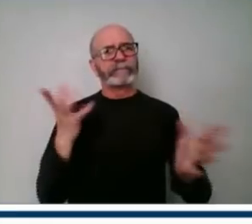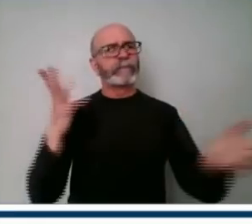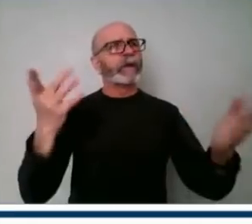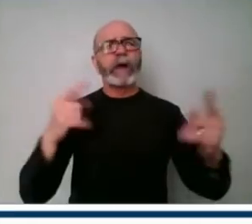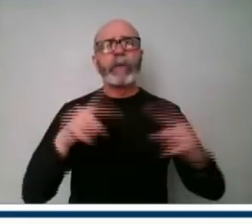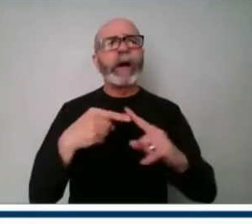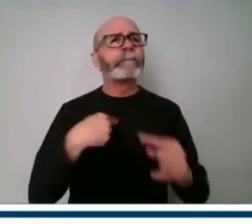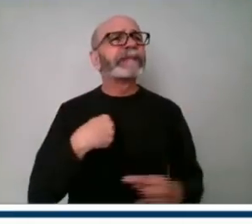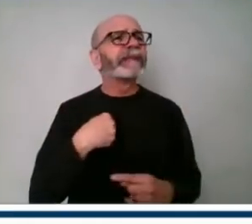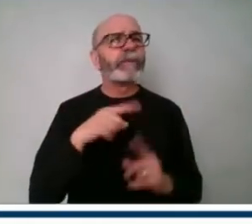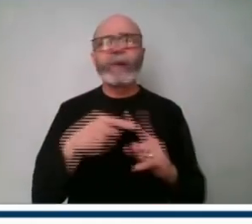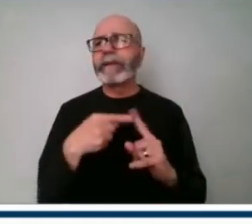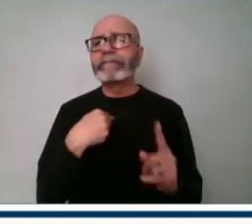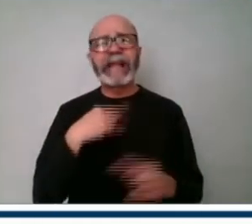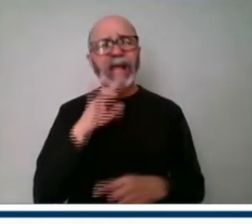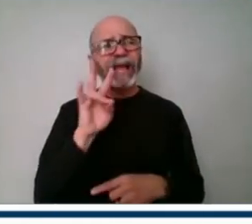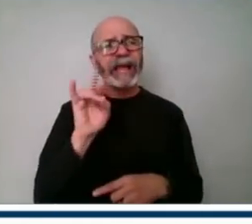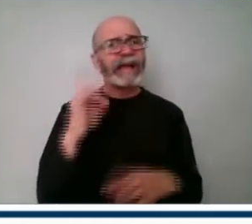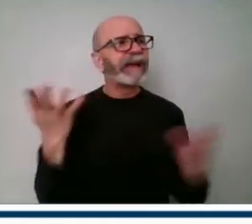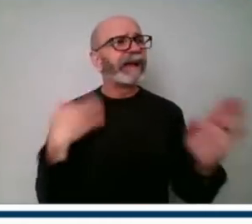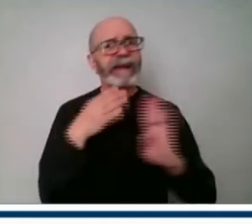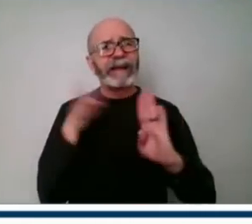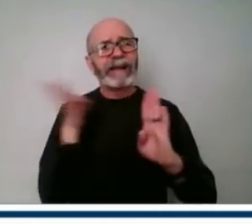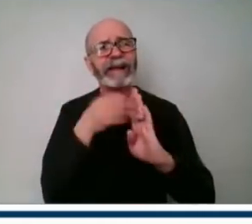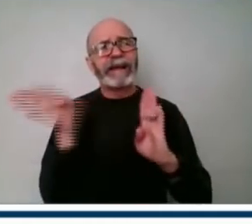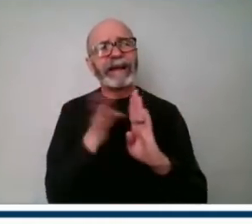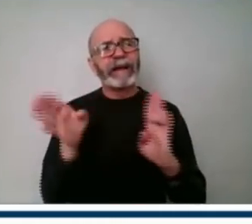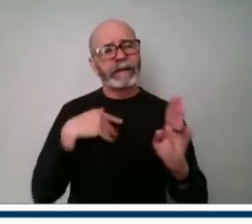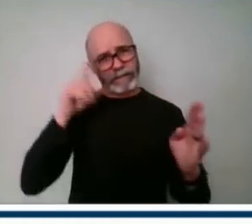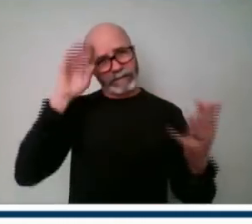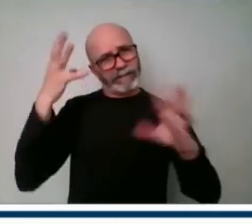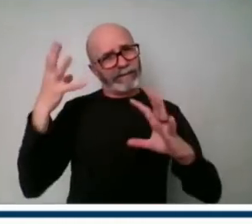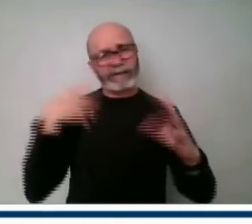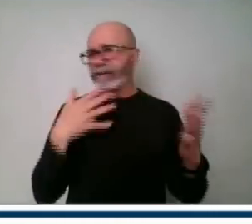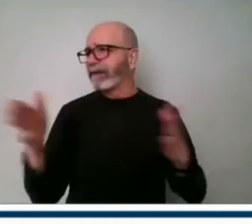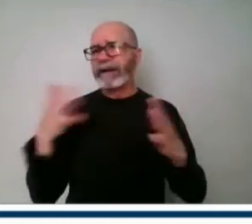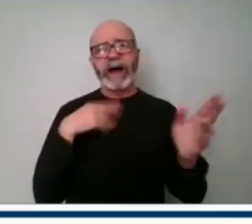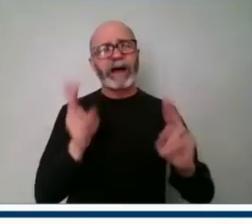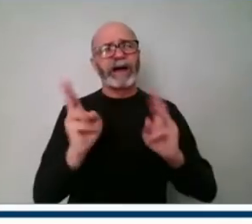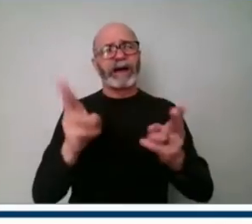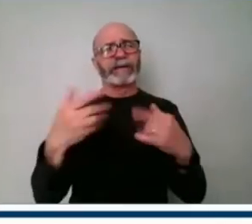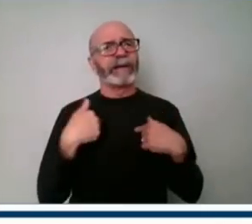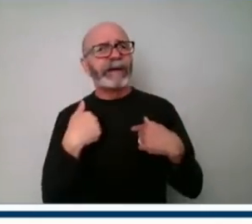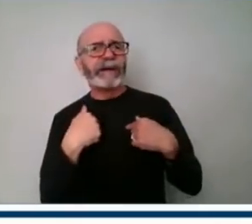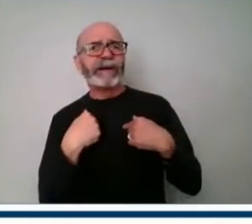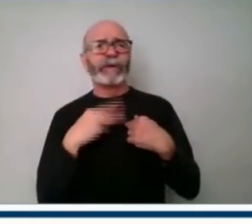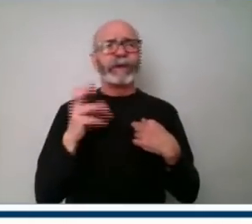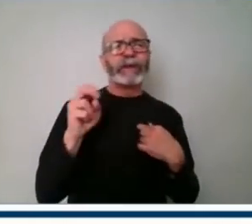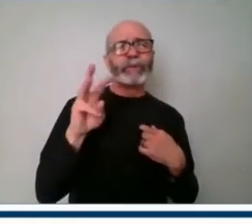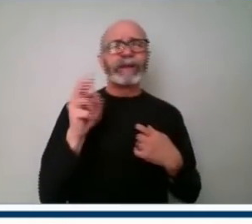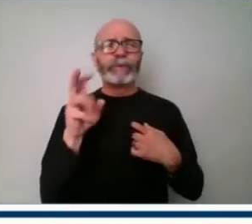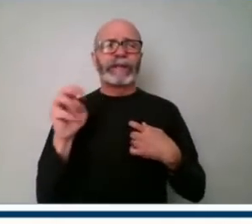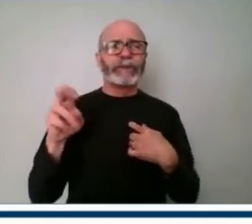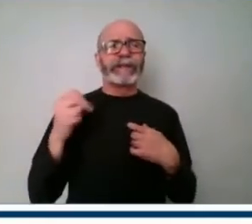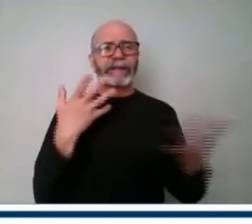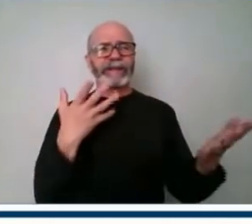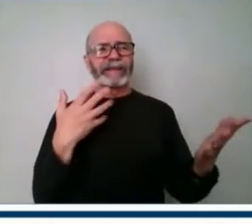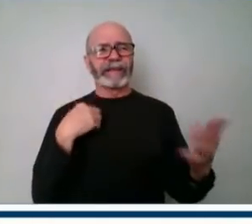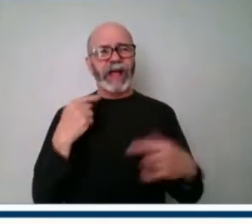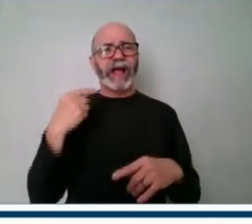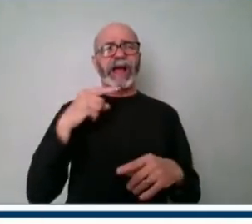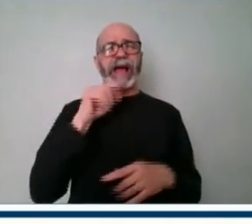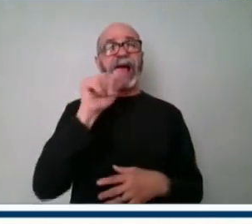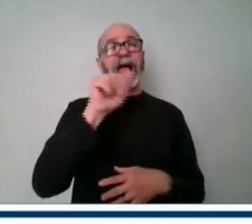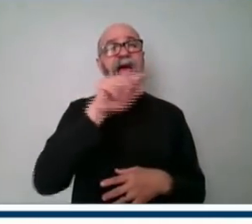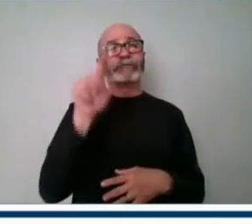what would you say to all of those people who are kind of, feeling a little like they're in between the AstraZeneca and the people who